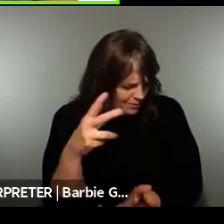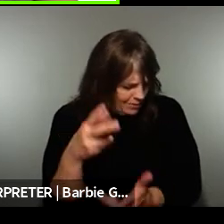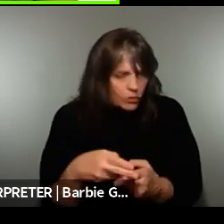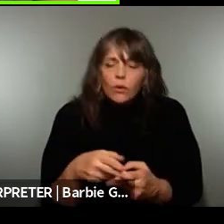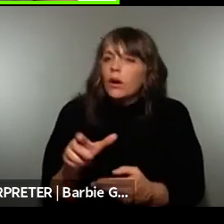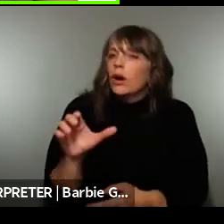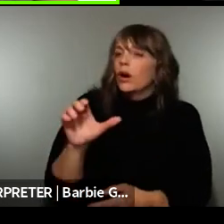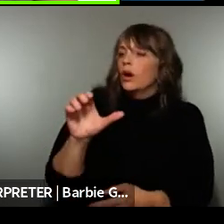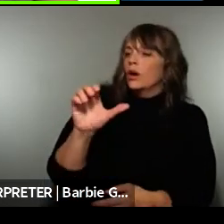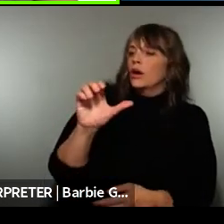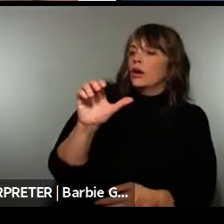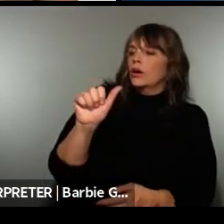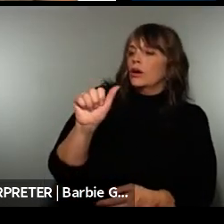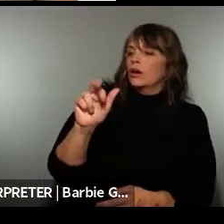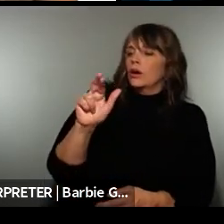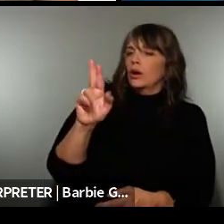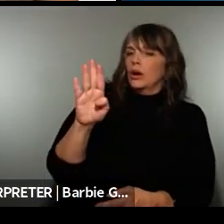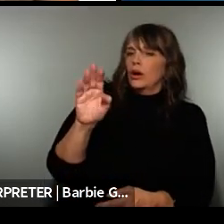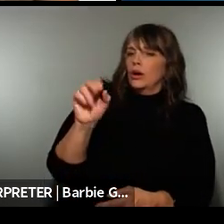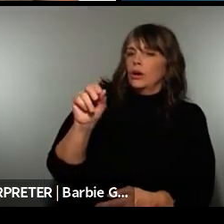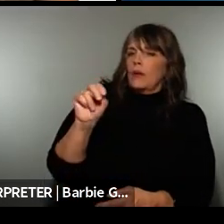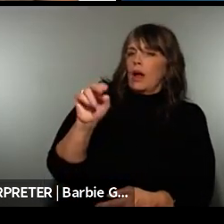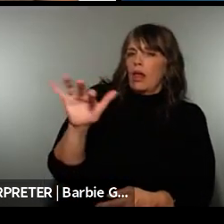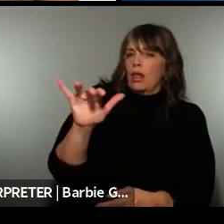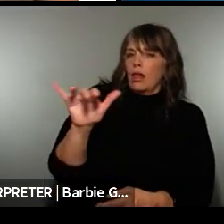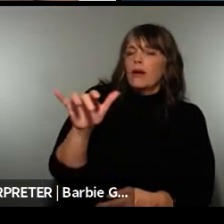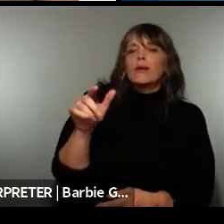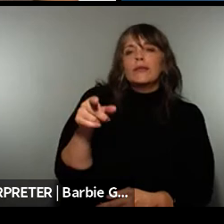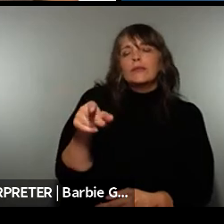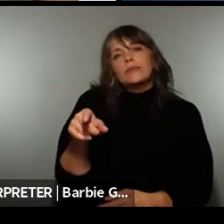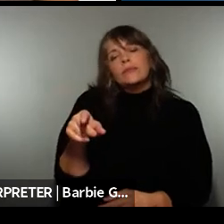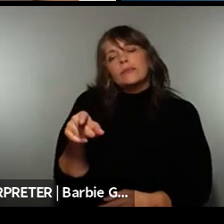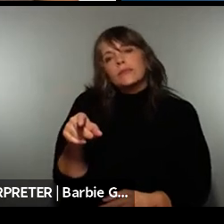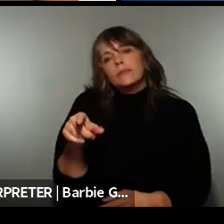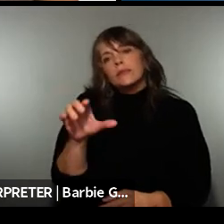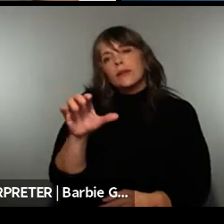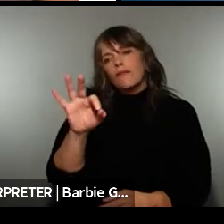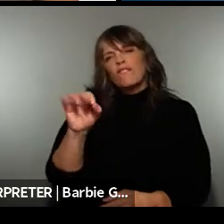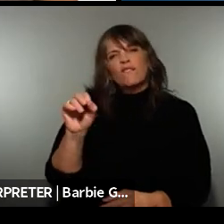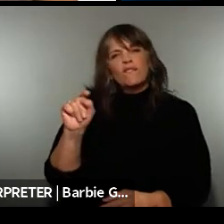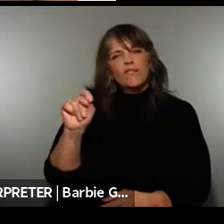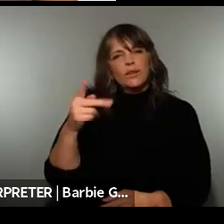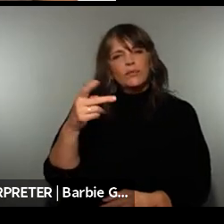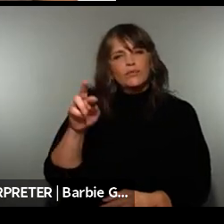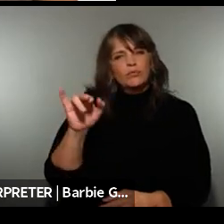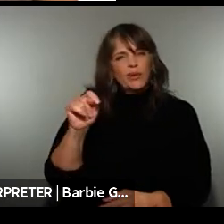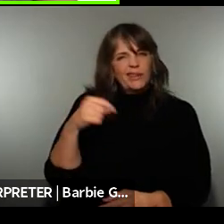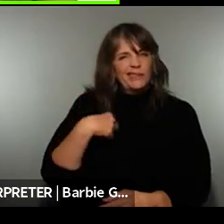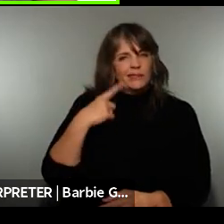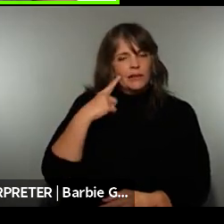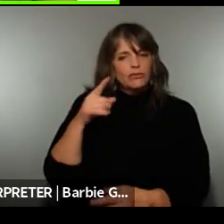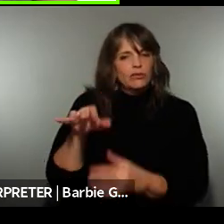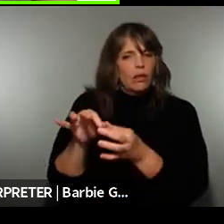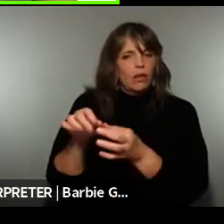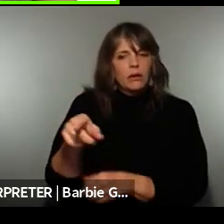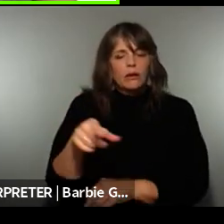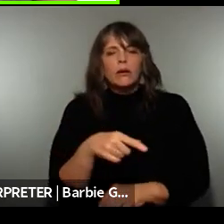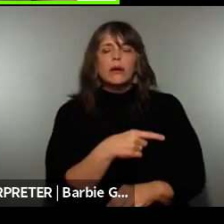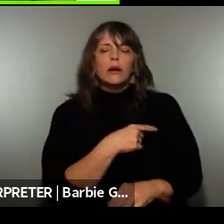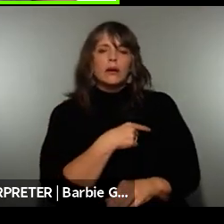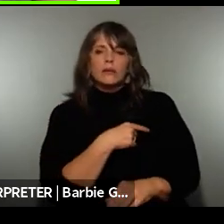Thank you. Ooh, words. And that's not it. There's so much more that we can do. That's so far from